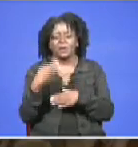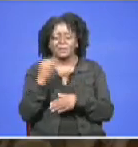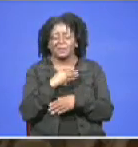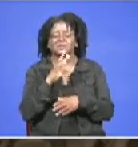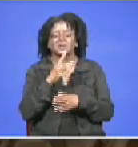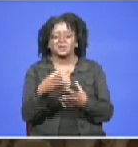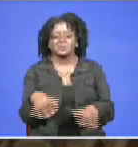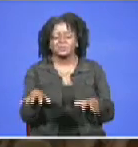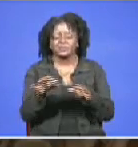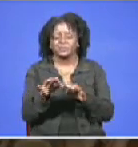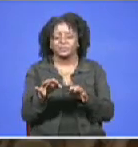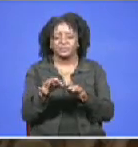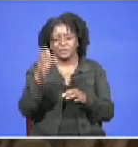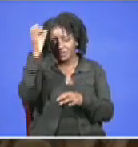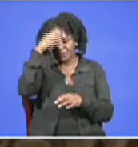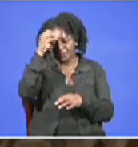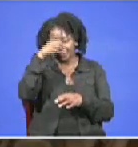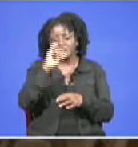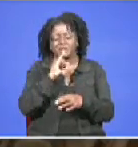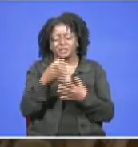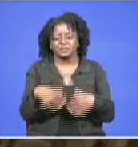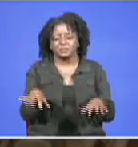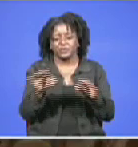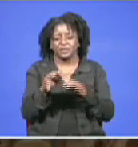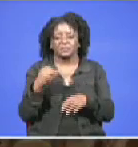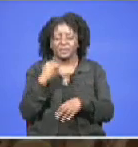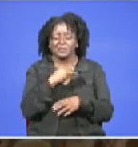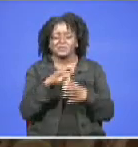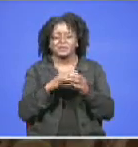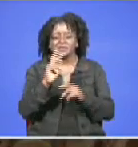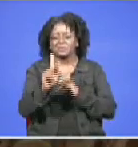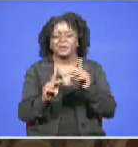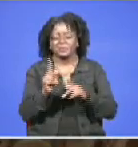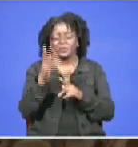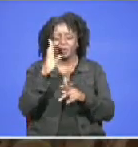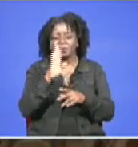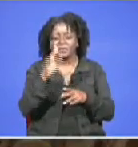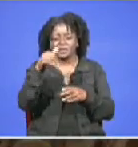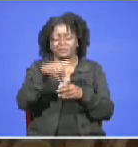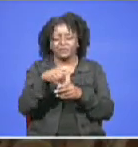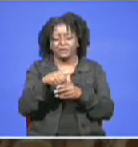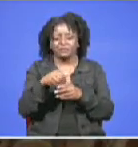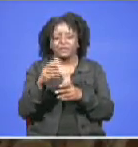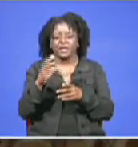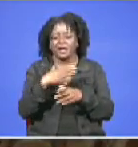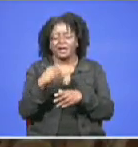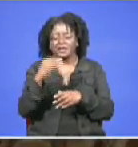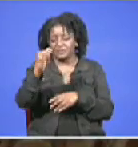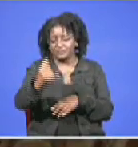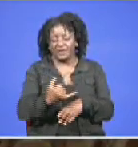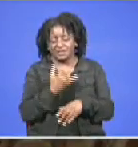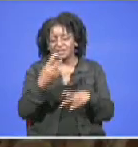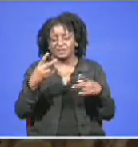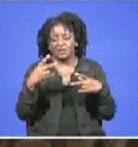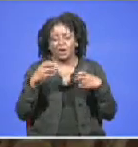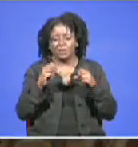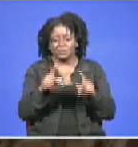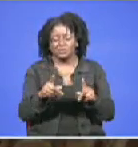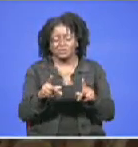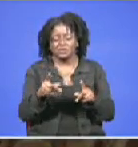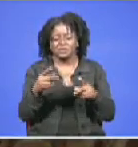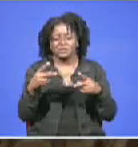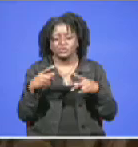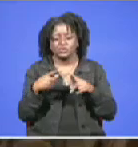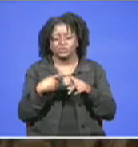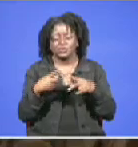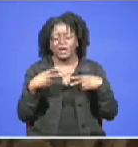critical. Members of the public will be involved or provided opportunities to have meaningful dialogue with the commission,